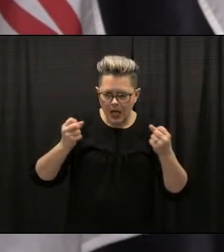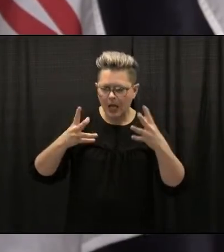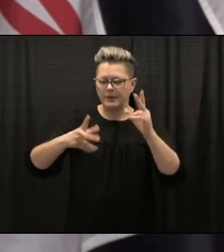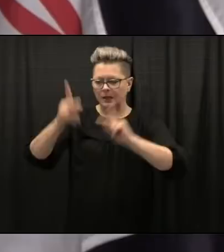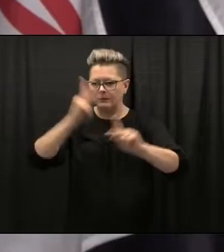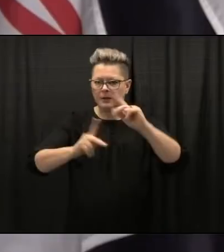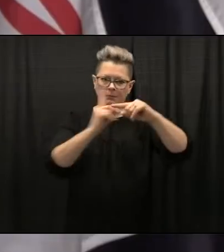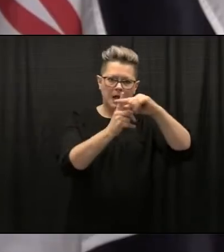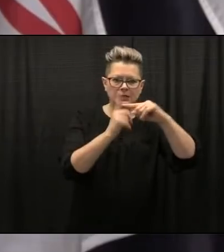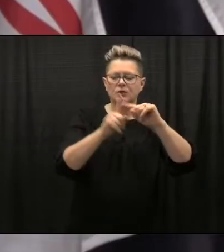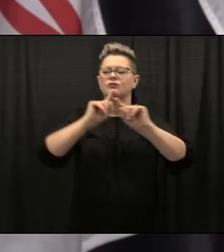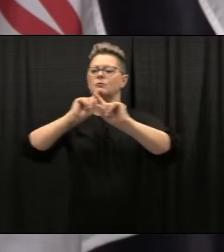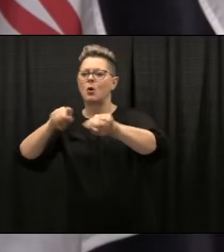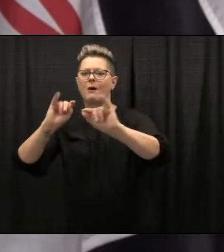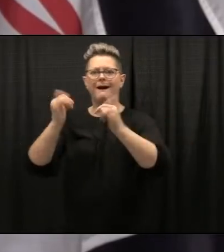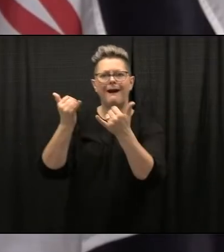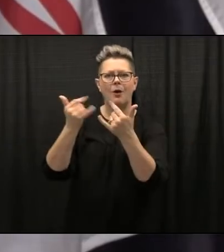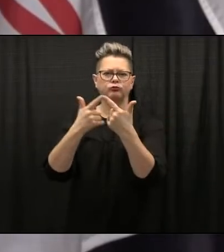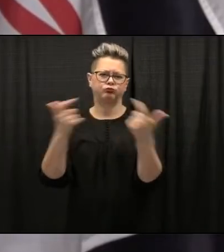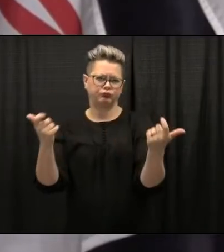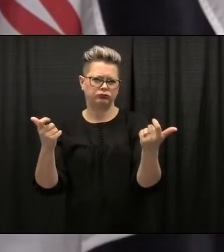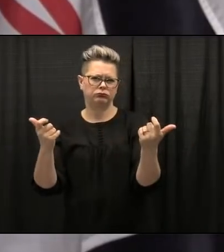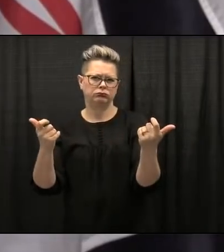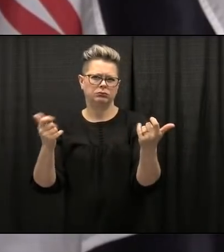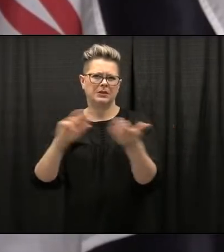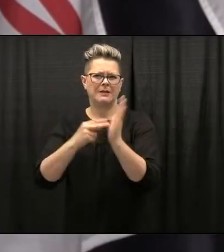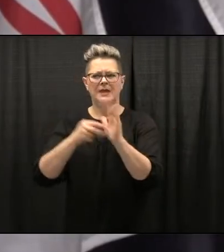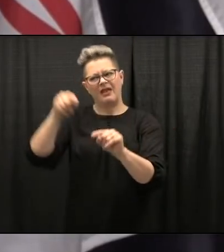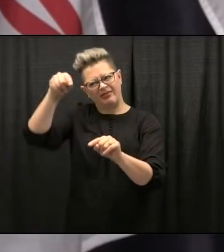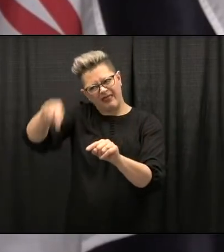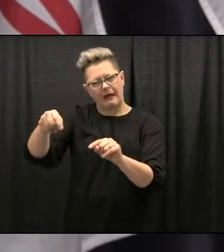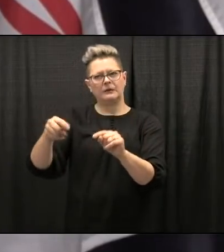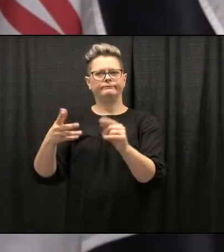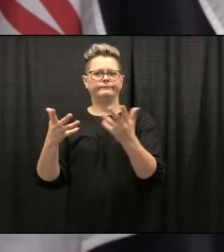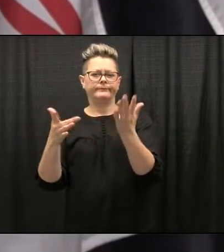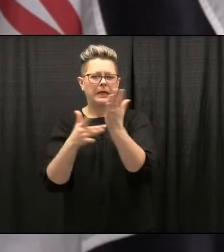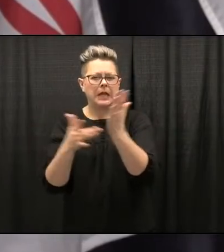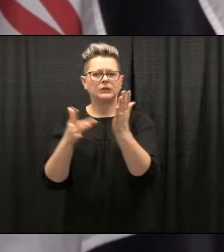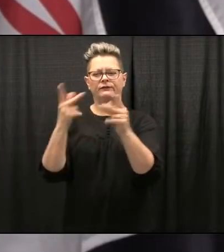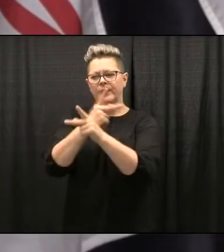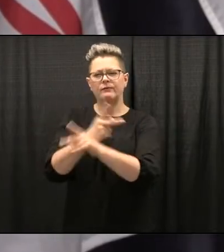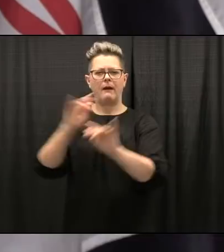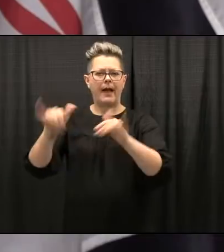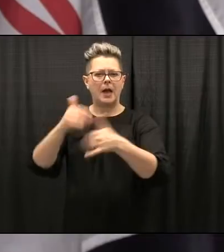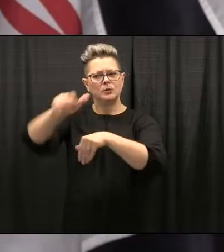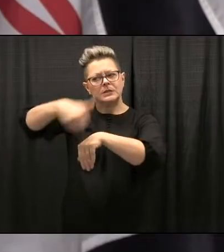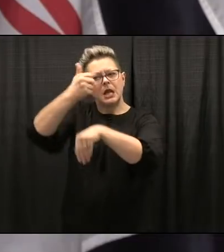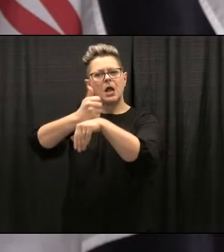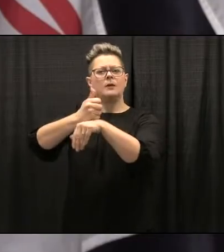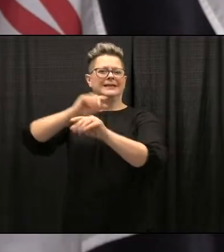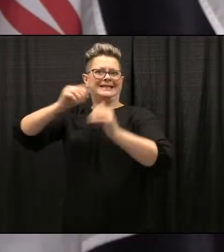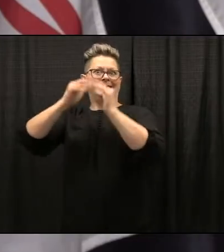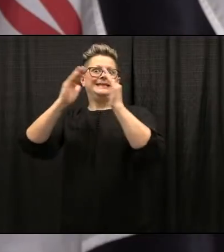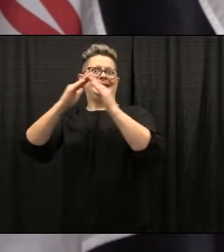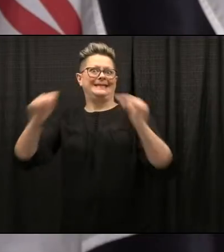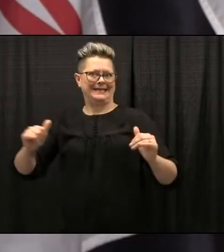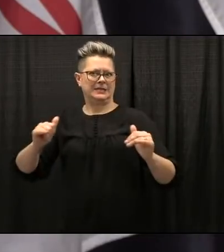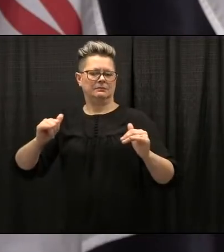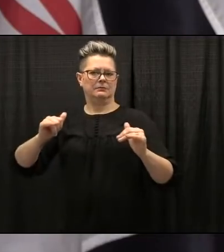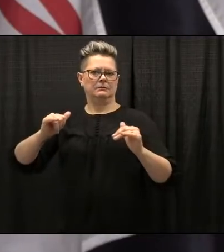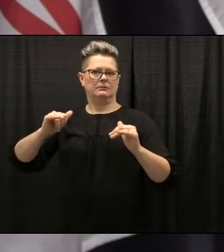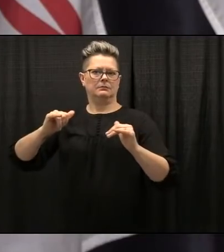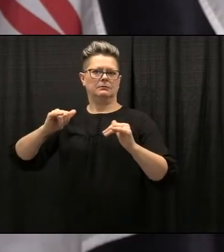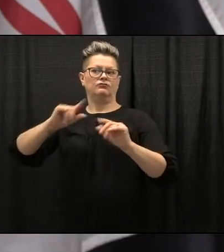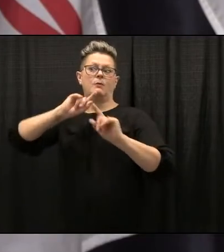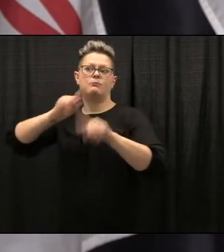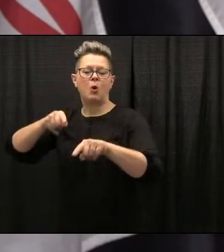those tests. It's just going to take a little bit of time for us to sort through that. So we will have a way to monitor that going